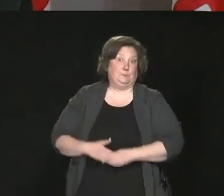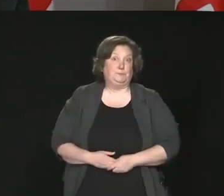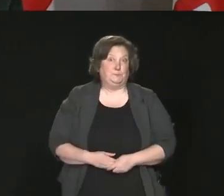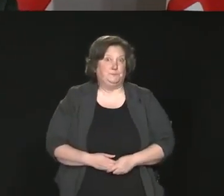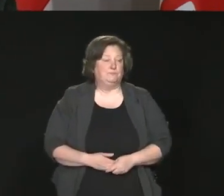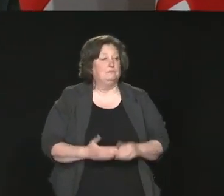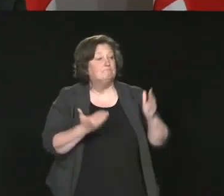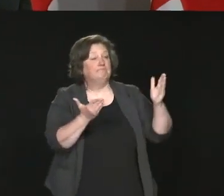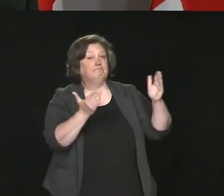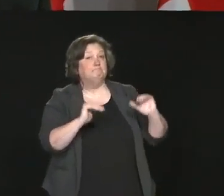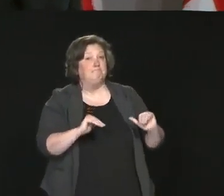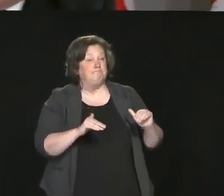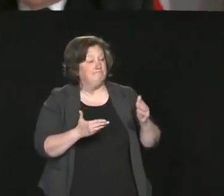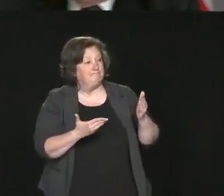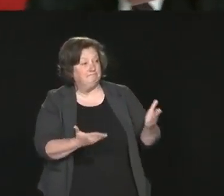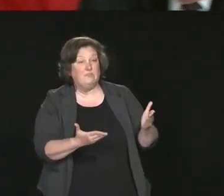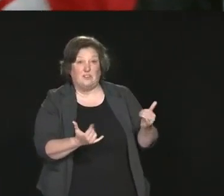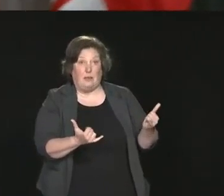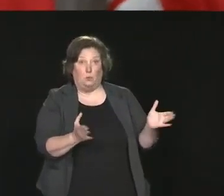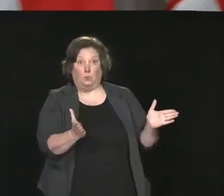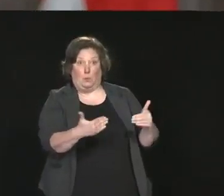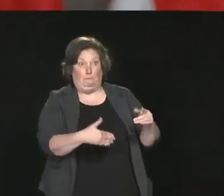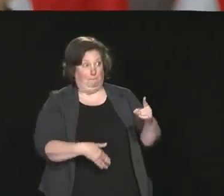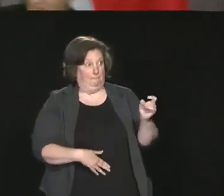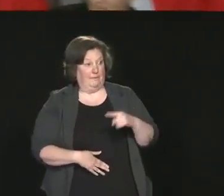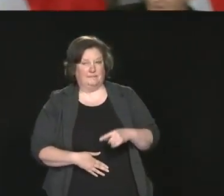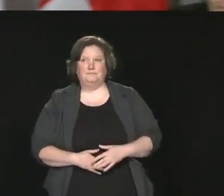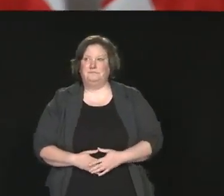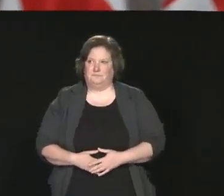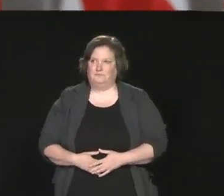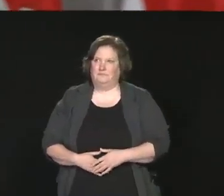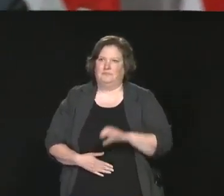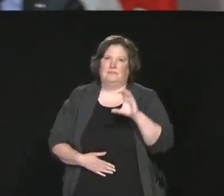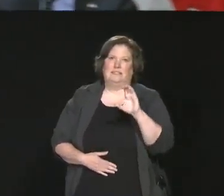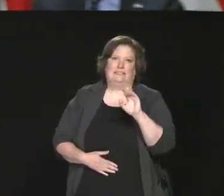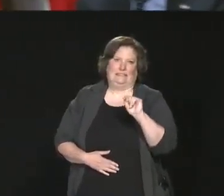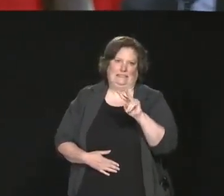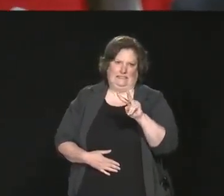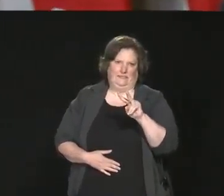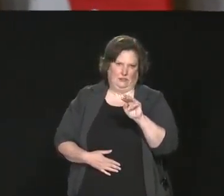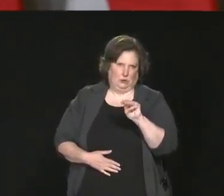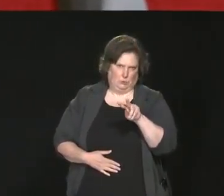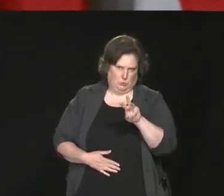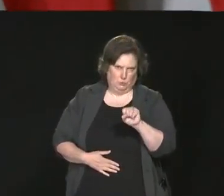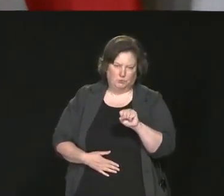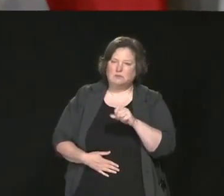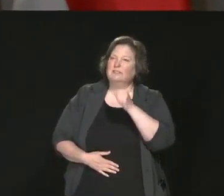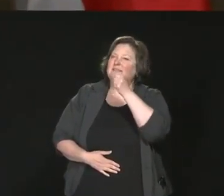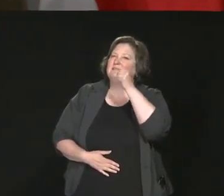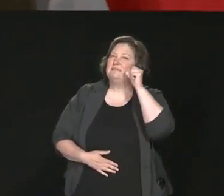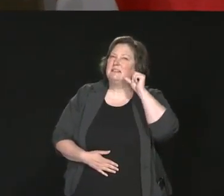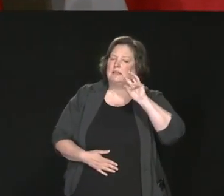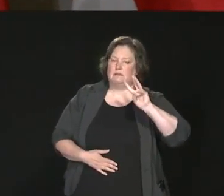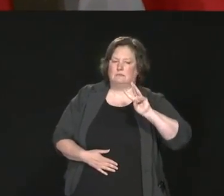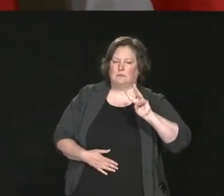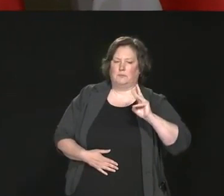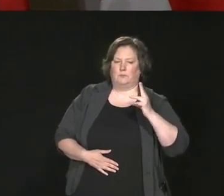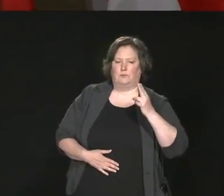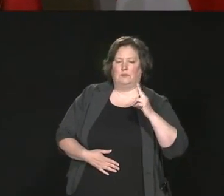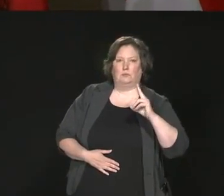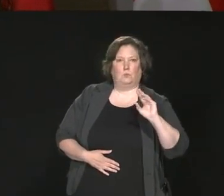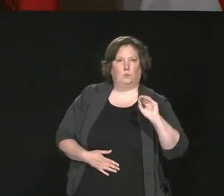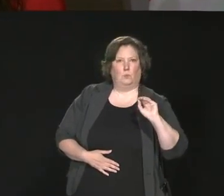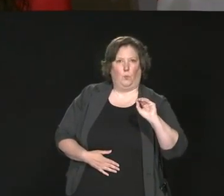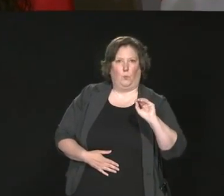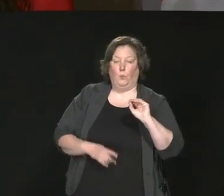questions hi, Ms. From the Dr. Tam. Mackenzie Gray with CTV News. Yesterday, the WHO said that asymptomatic transmission of COVID-19